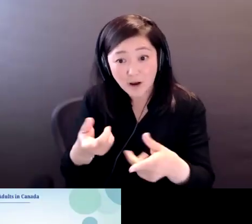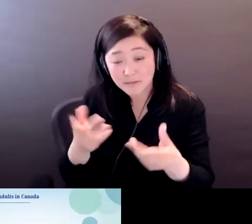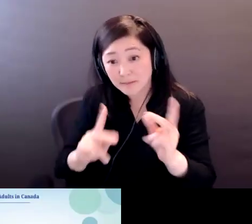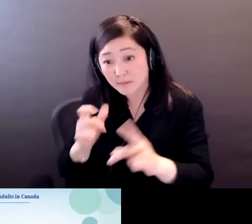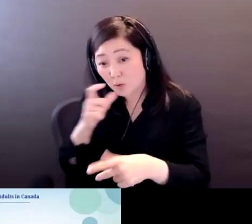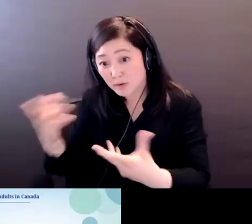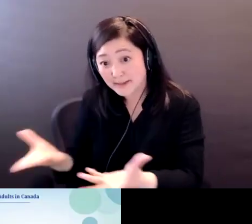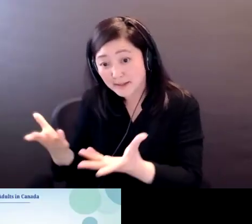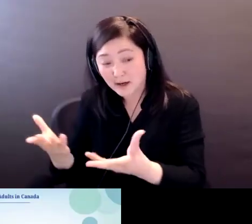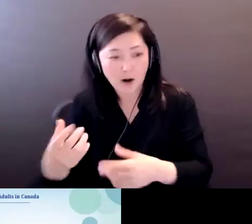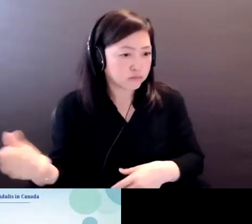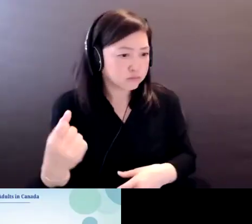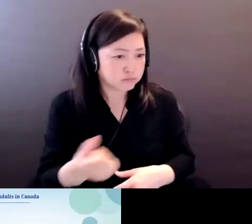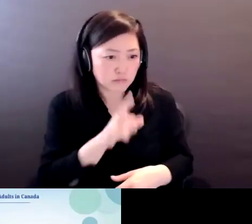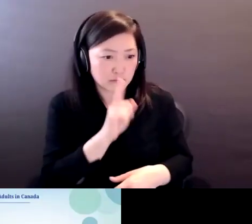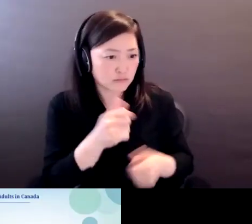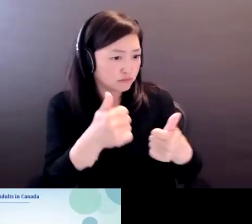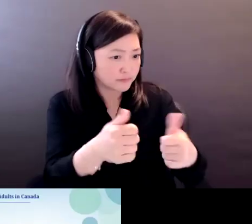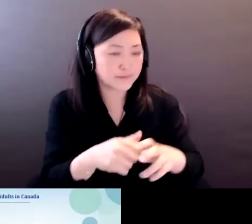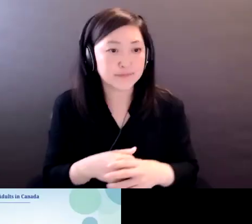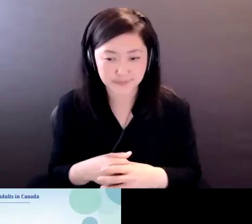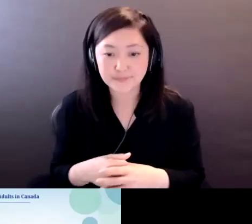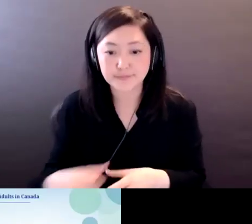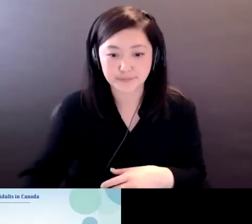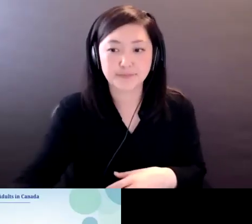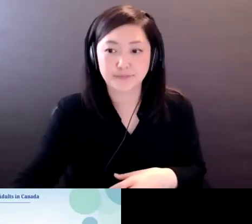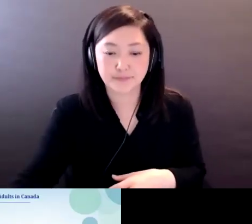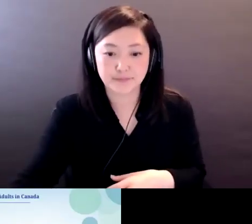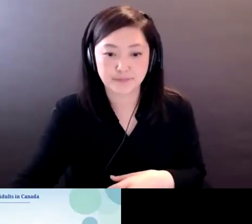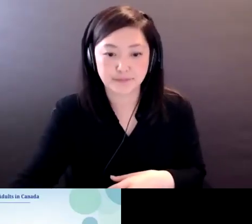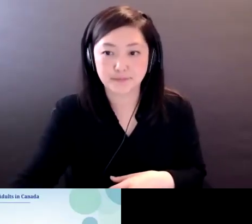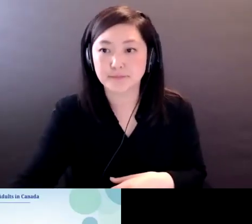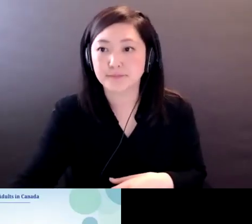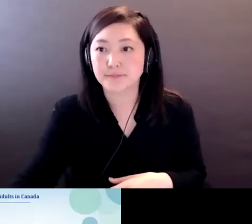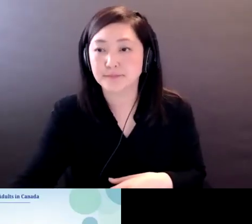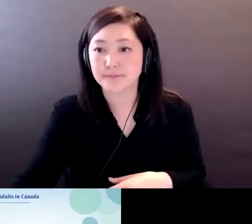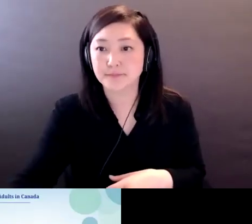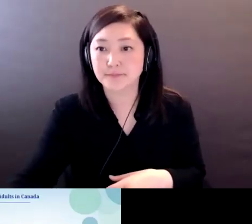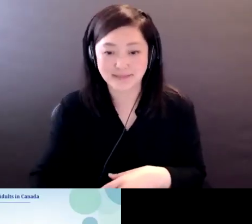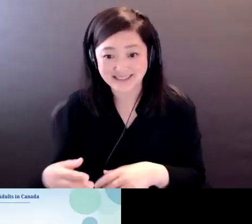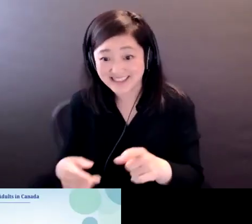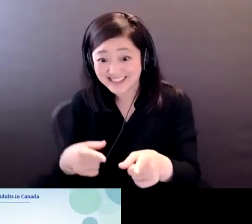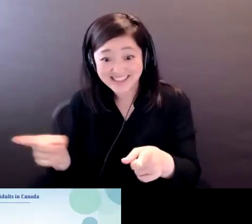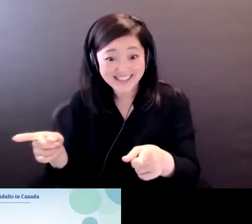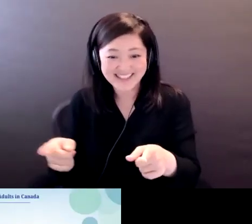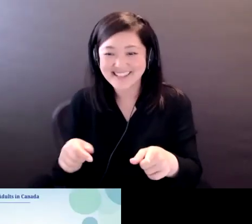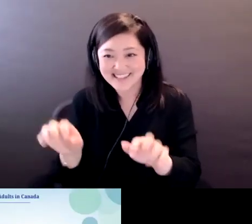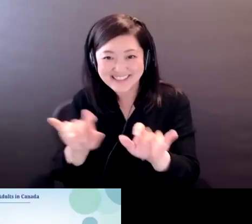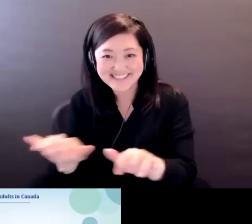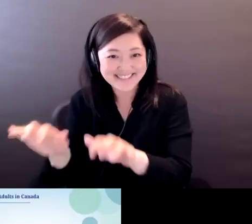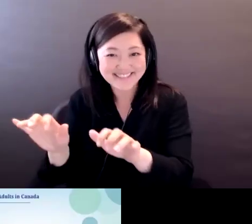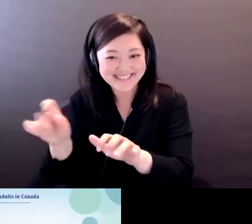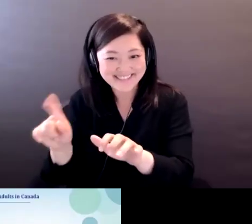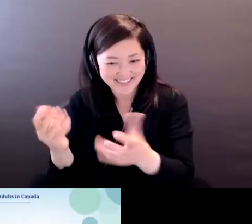certainly. Okay. So if to the person who asked, you have a couple of minutes, you can type your question in